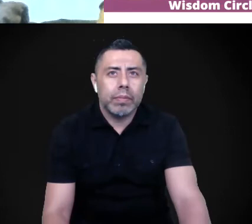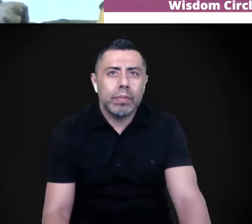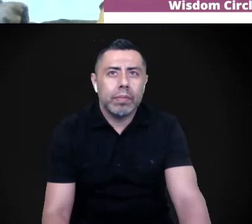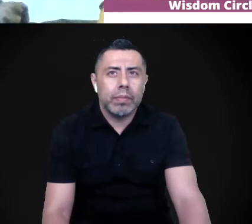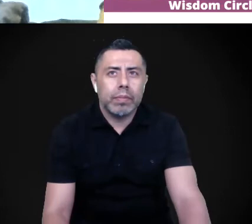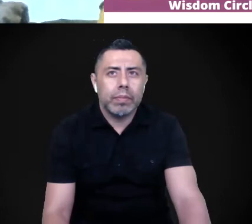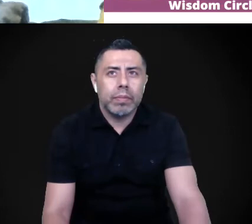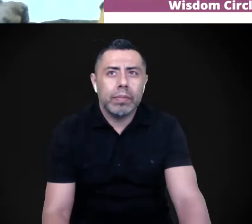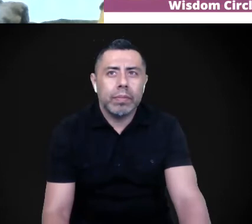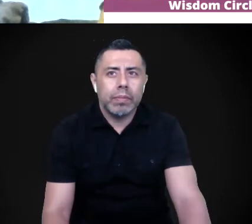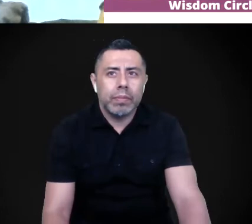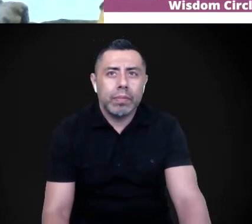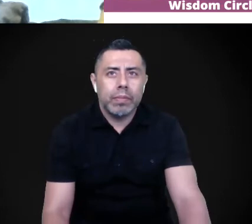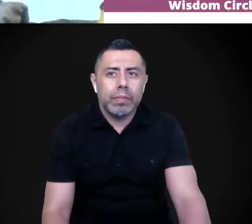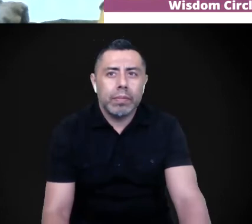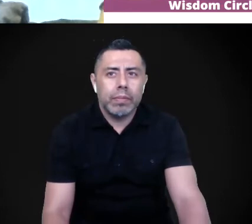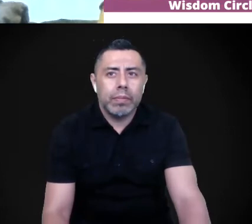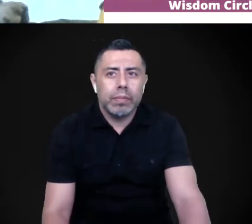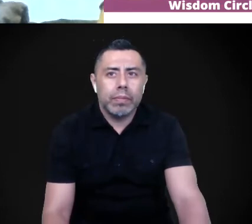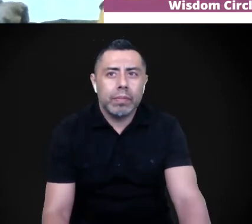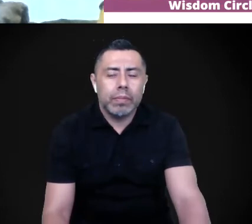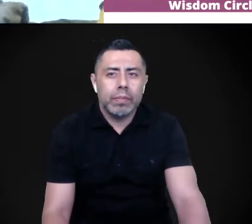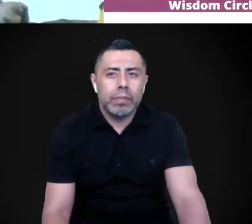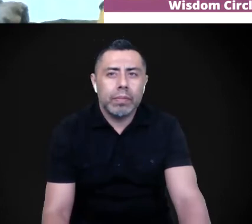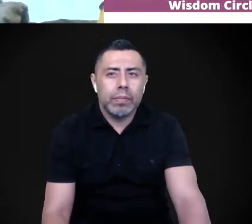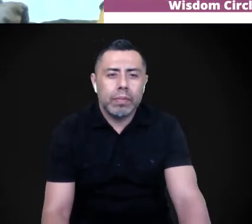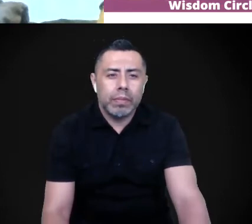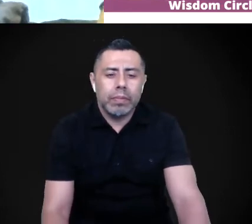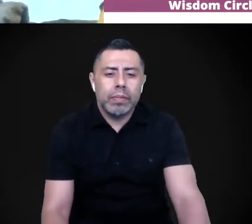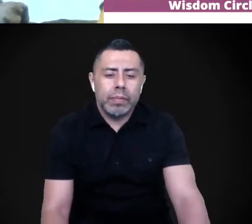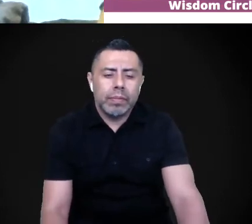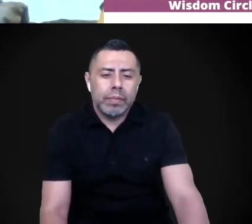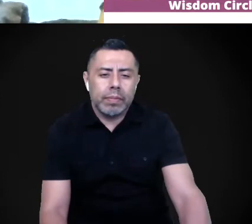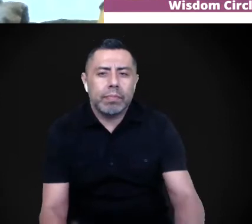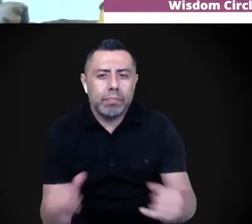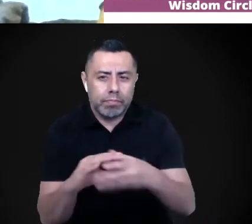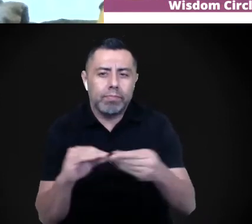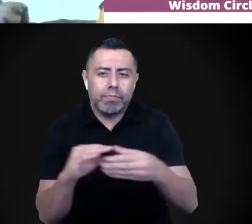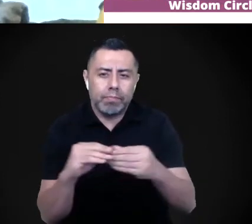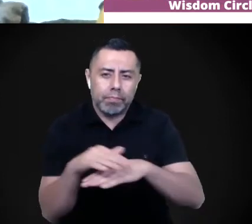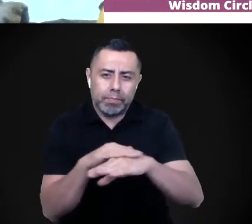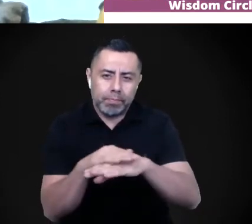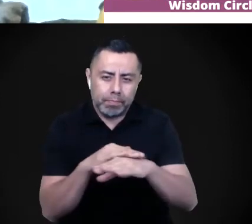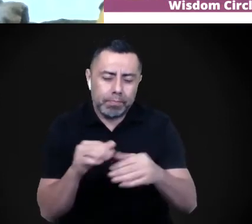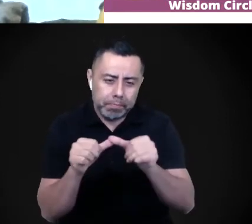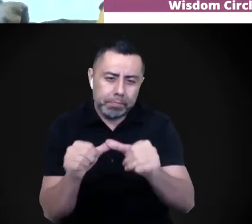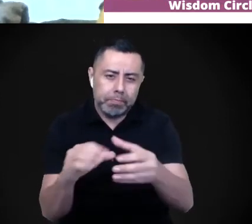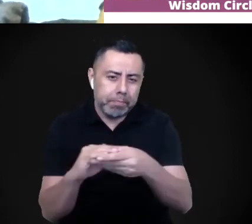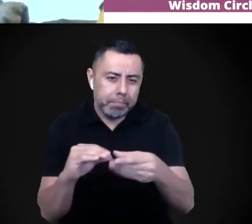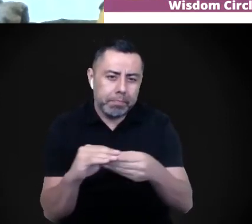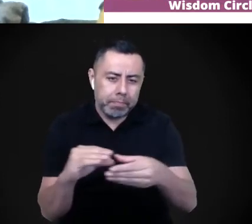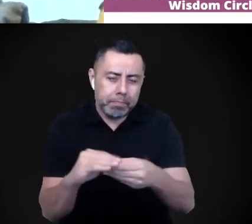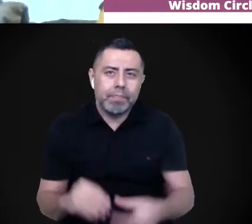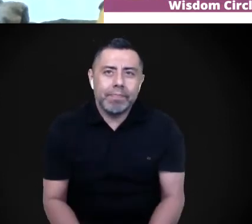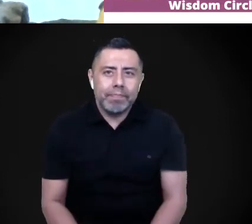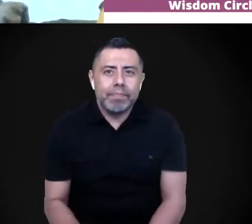the Haya. A hot a hole, jeez. Ako e ada hajo pago nda ado ni himata le ni